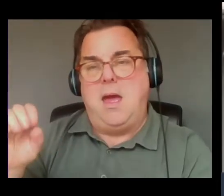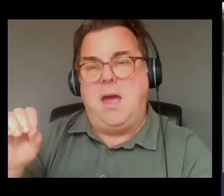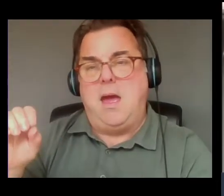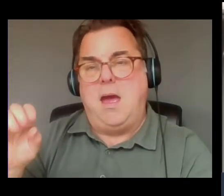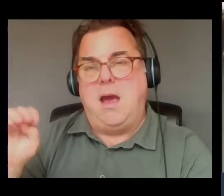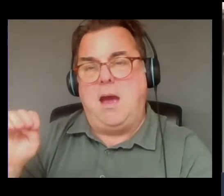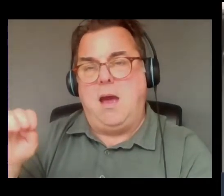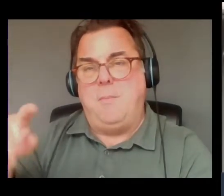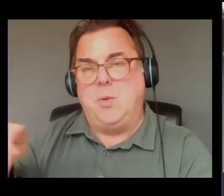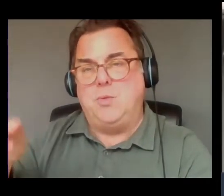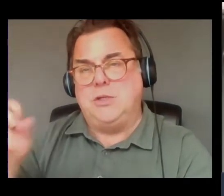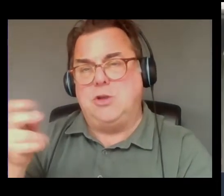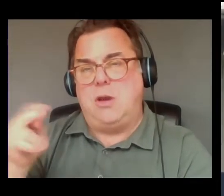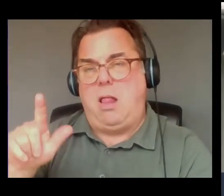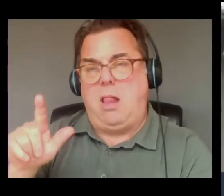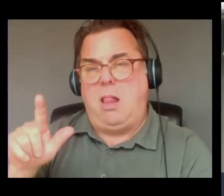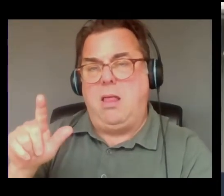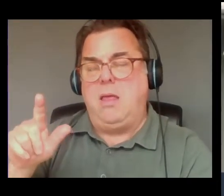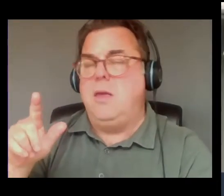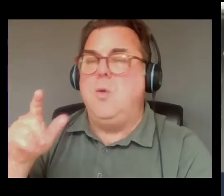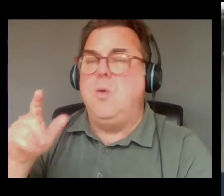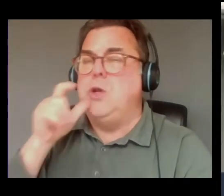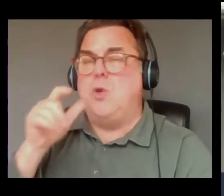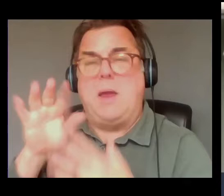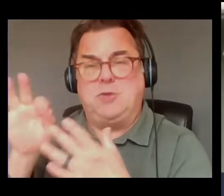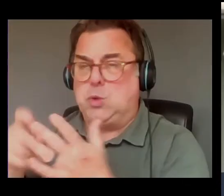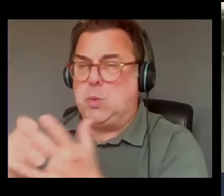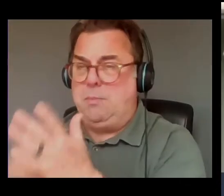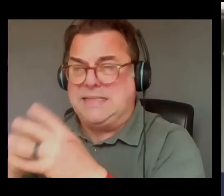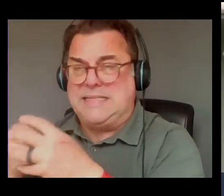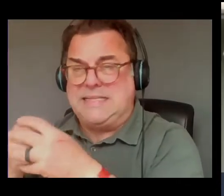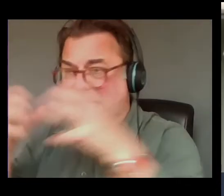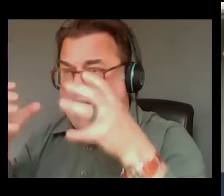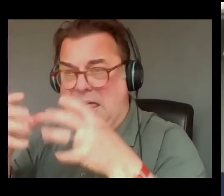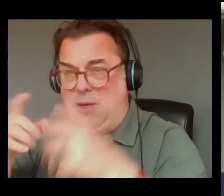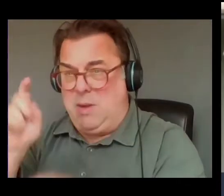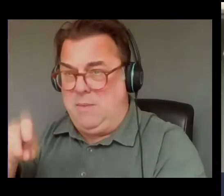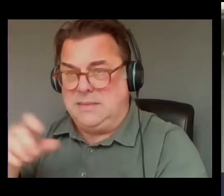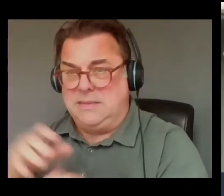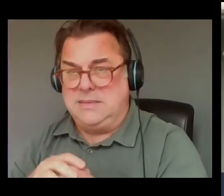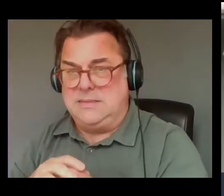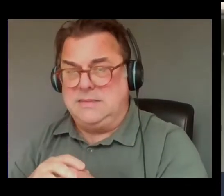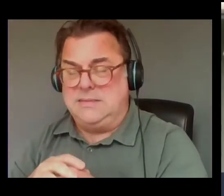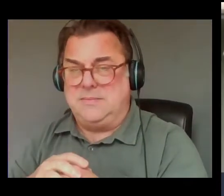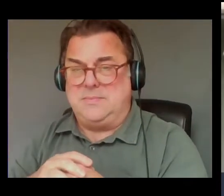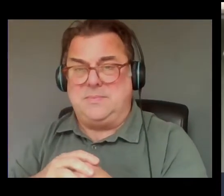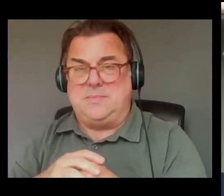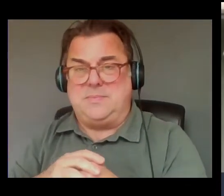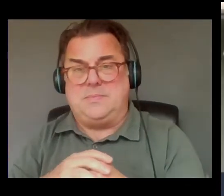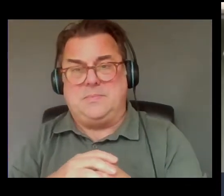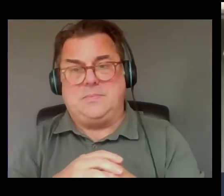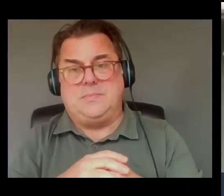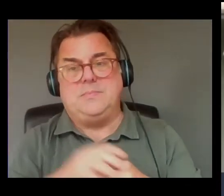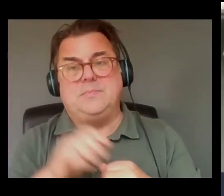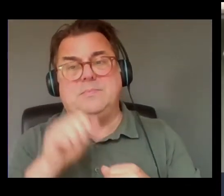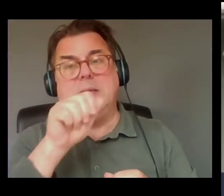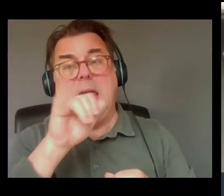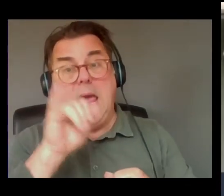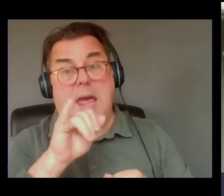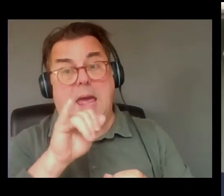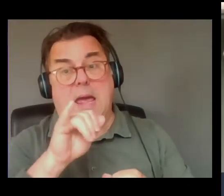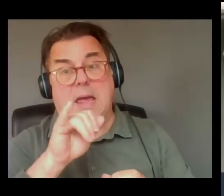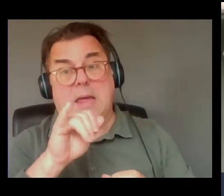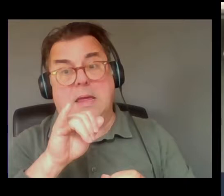longer really an option, it's a requirement. And, AI, is